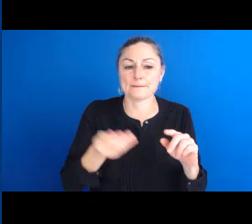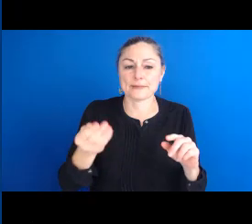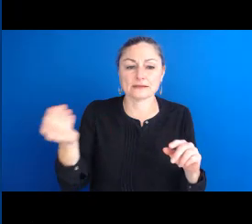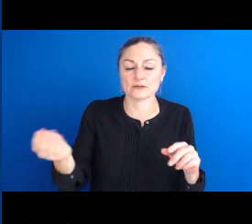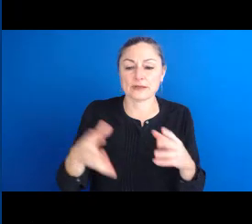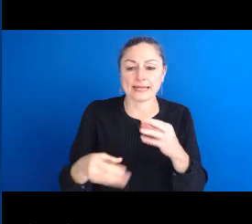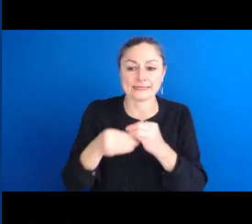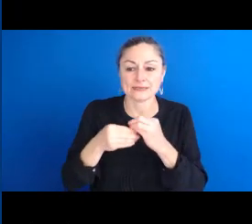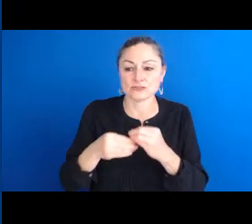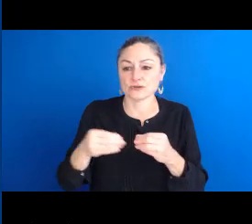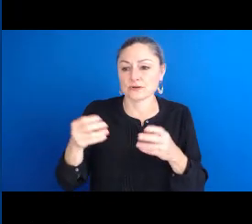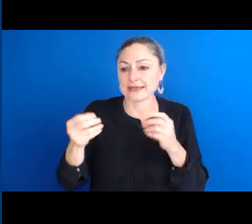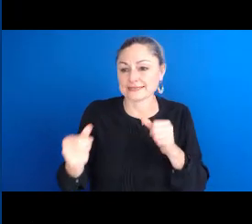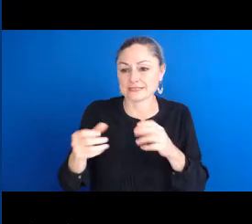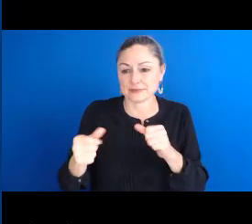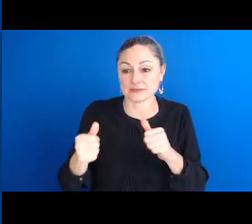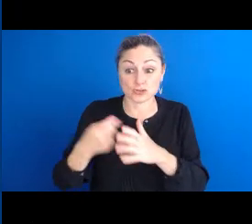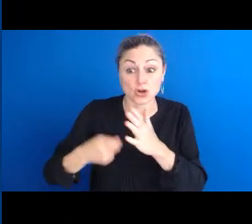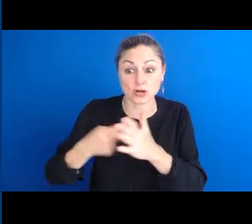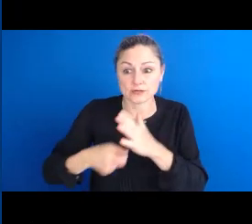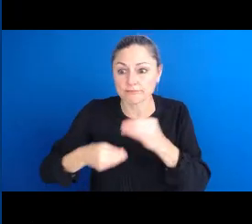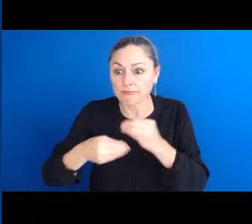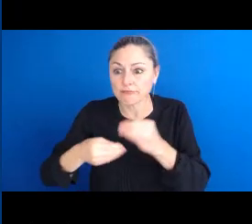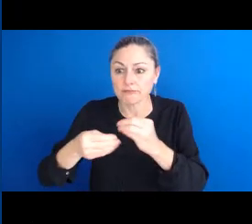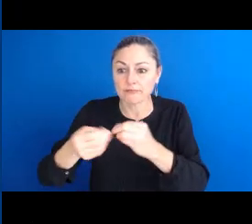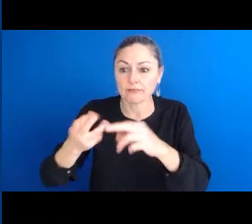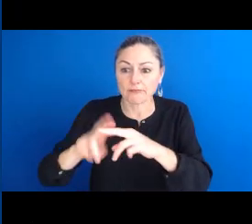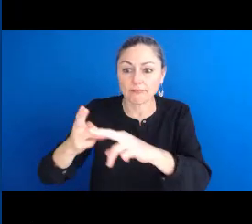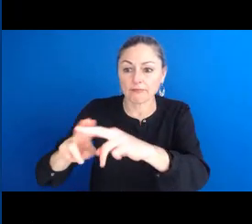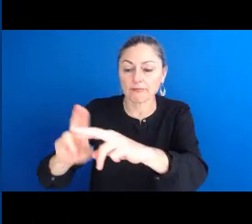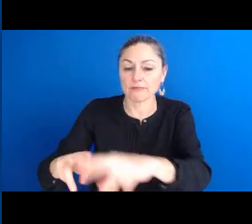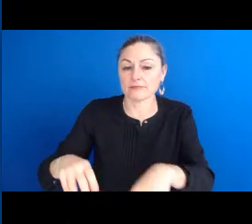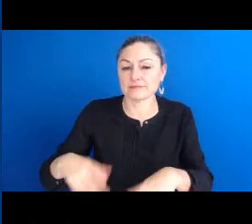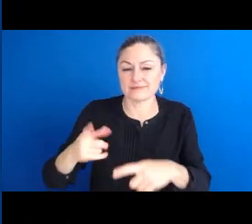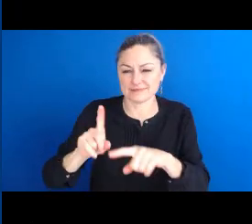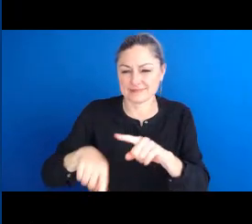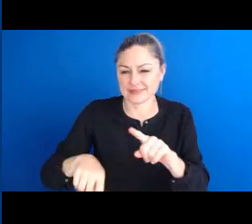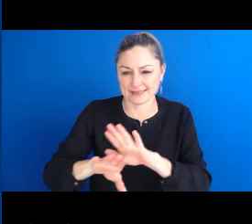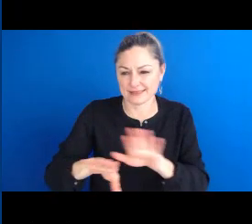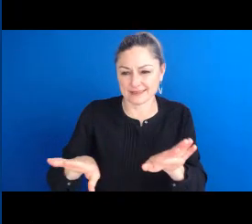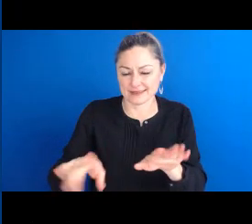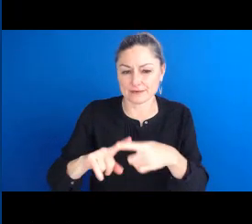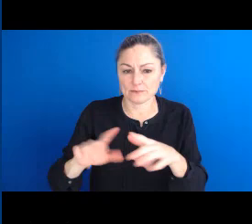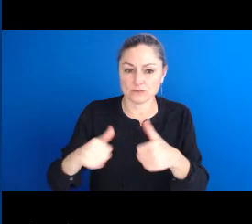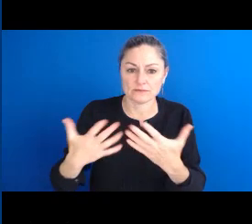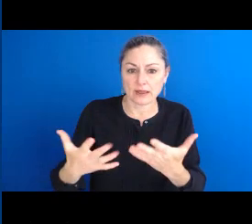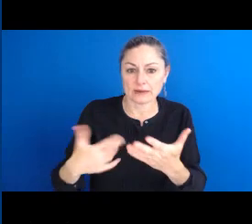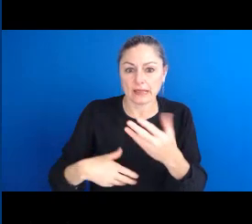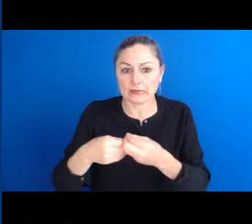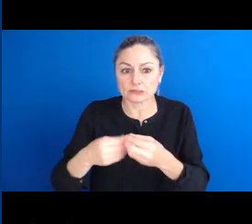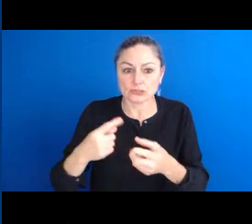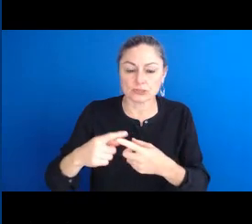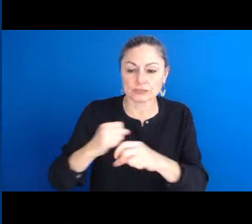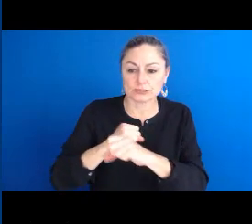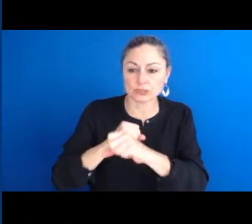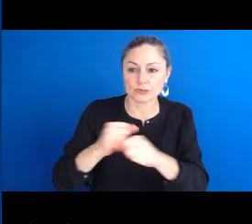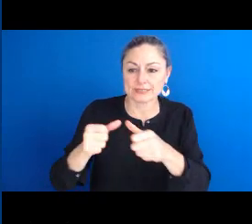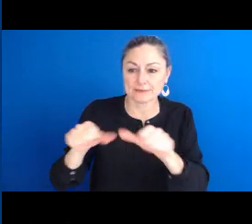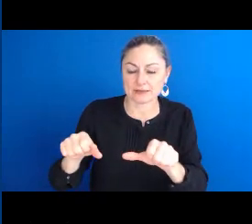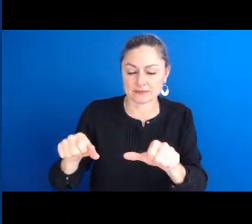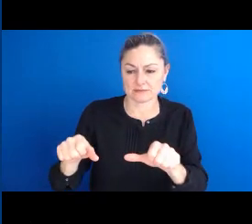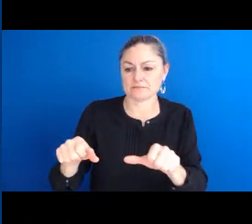additional expenses by charging extra fees, rent, or requiring extra security deposits, because that would